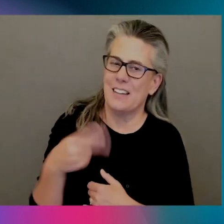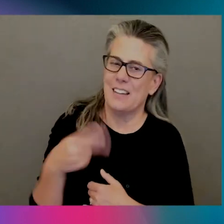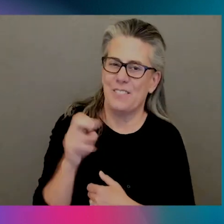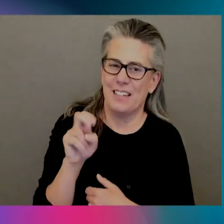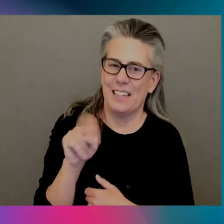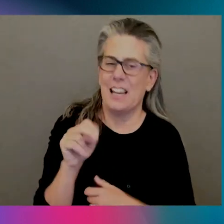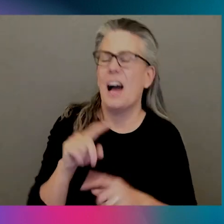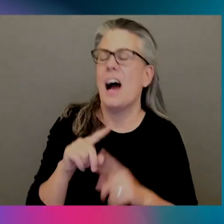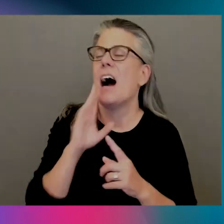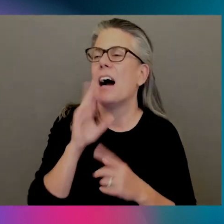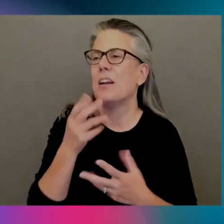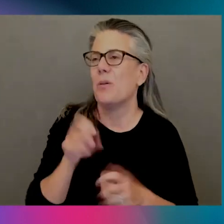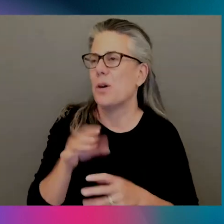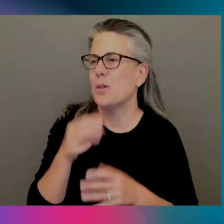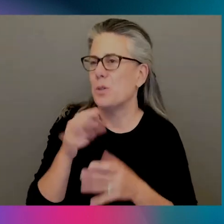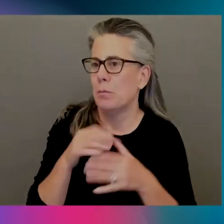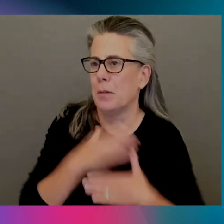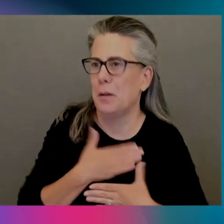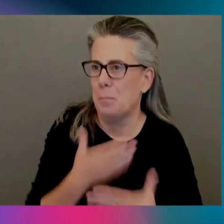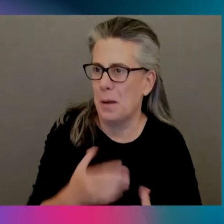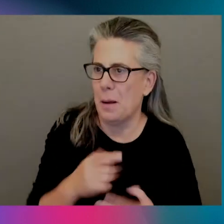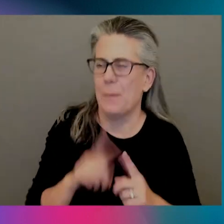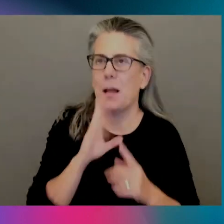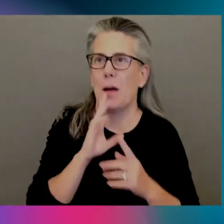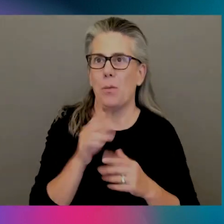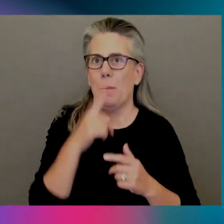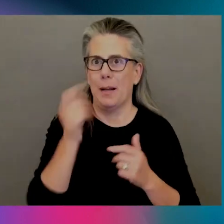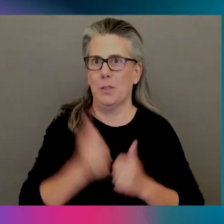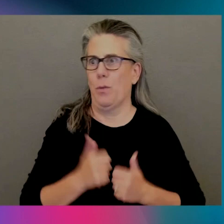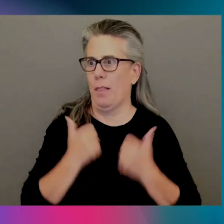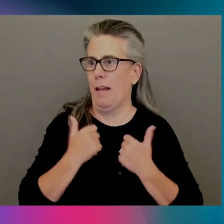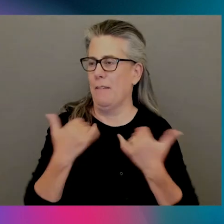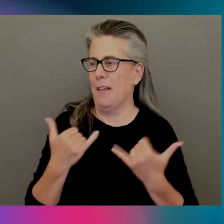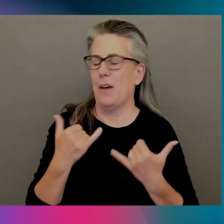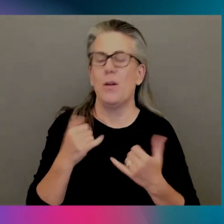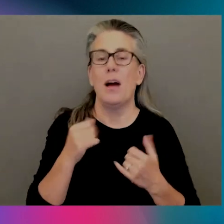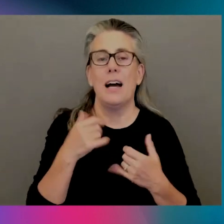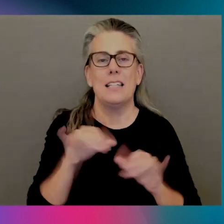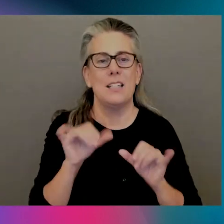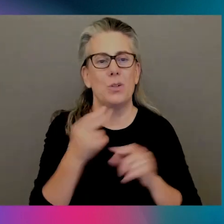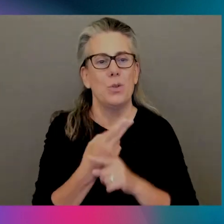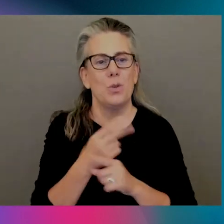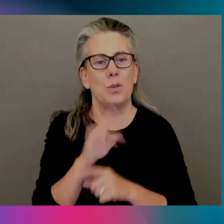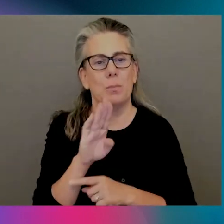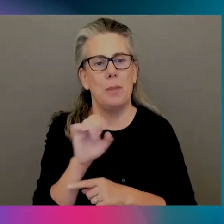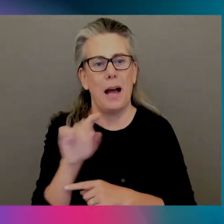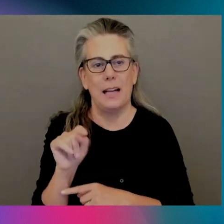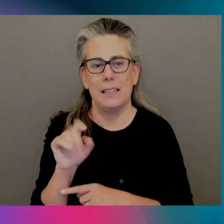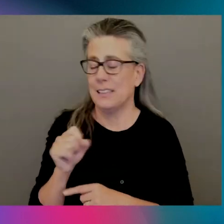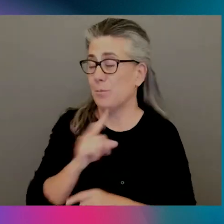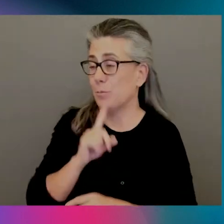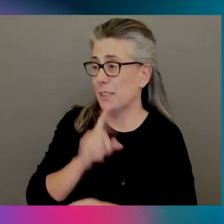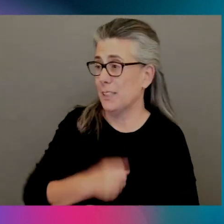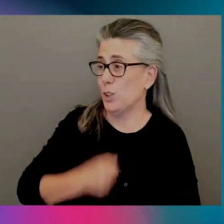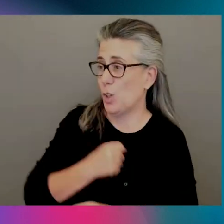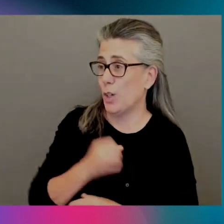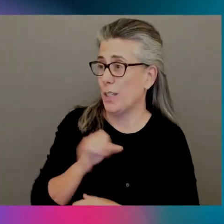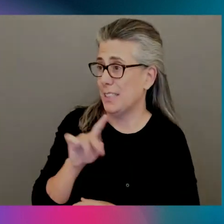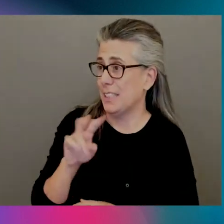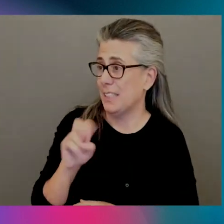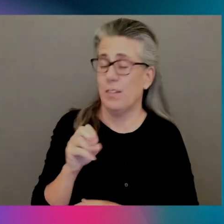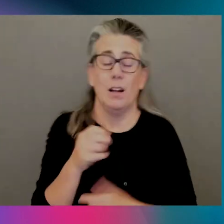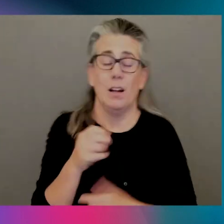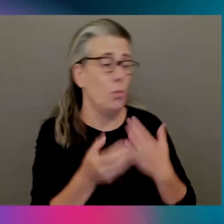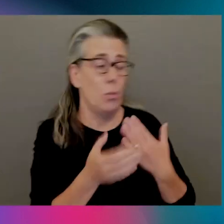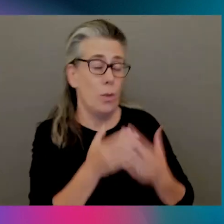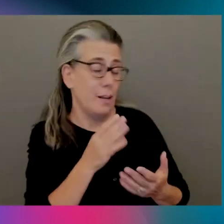I will. You can't get too angry with me. I still use Bash occasionally. I'm really sorry, Steve. Well, yeah, whatever rocks your boat, Ben.